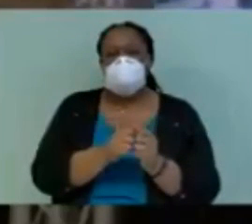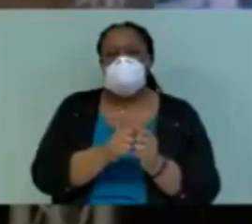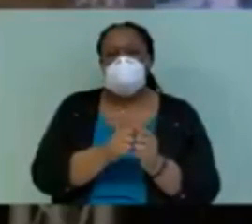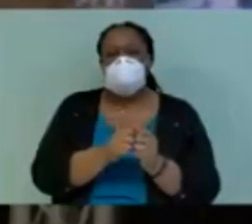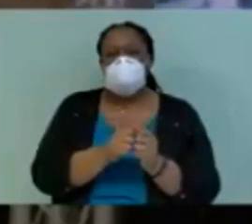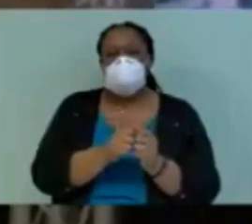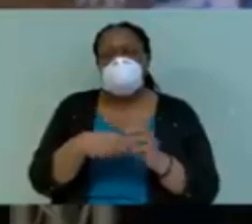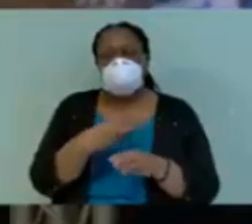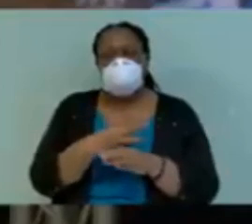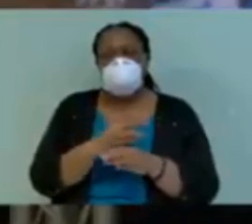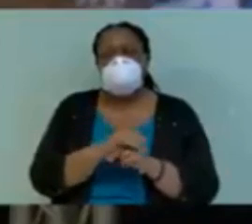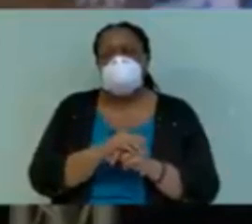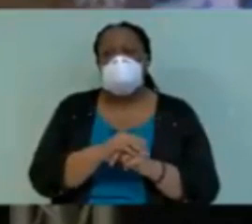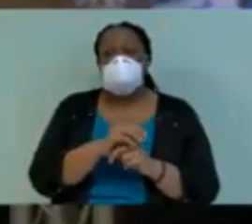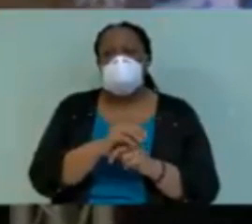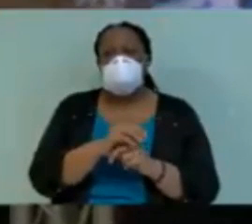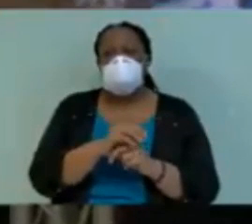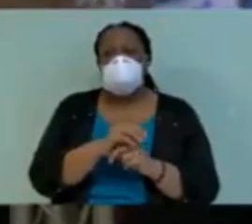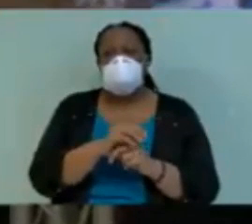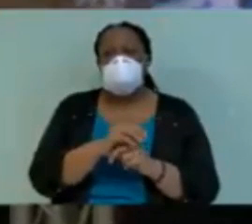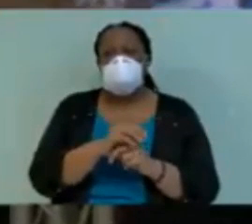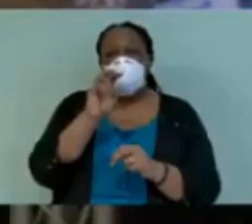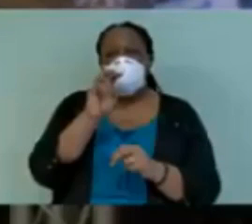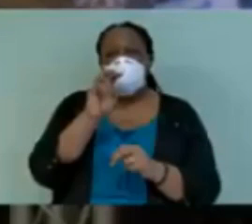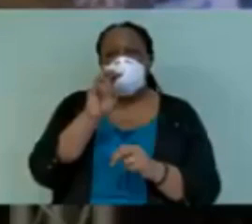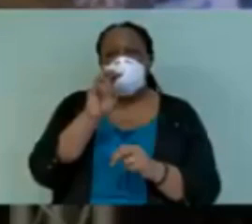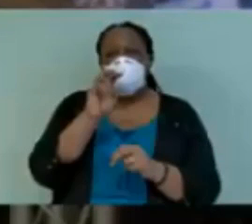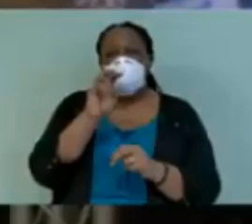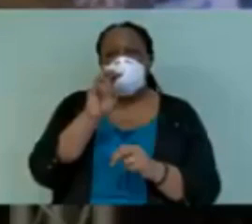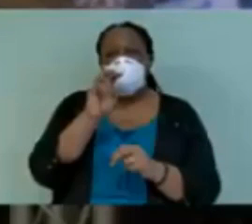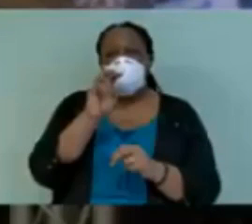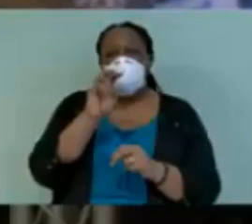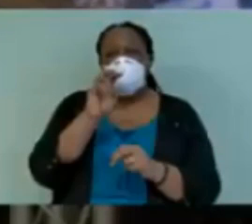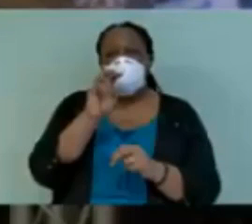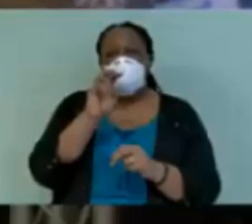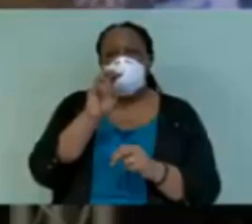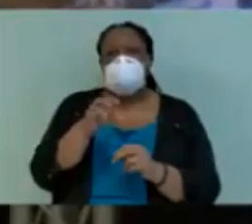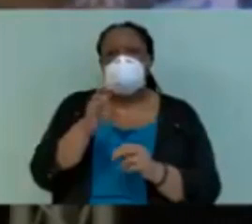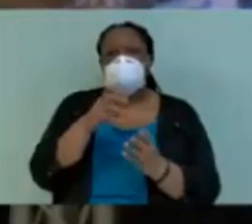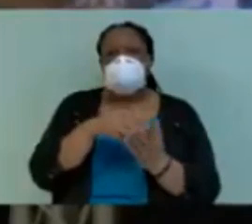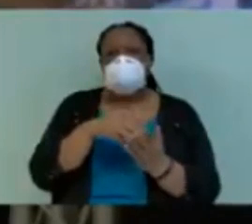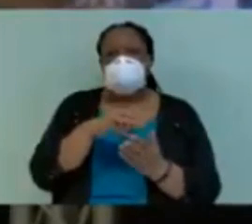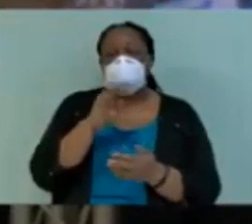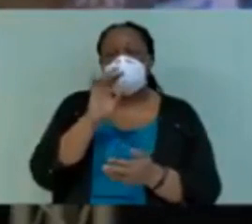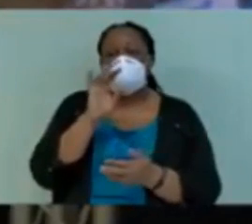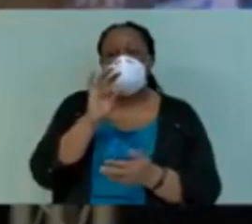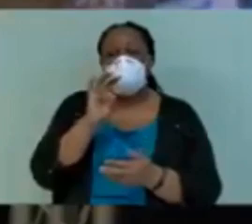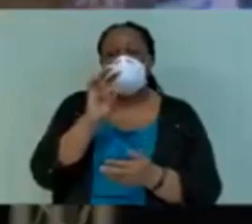2020 at 3 p.m., the World Health Organization reports